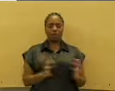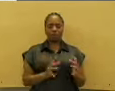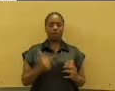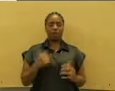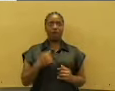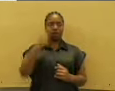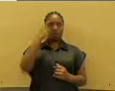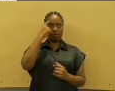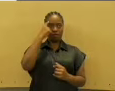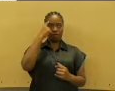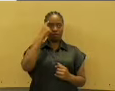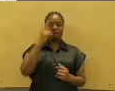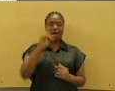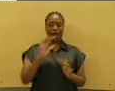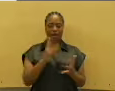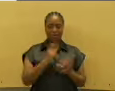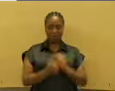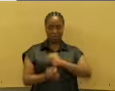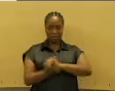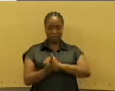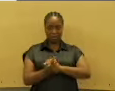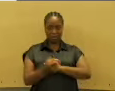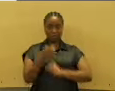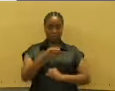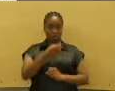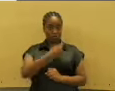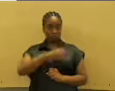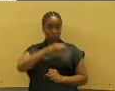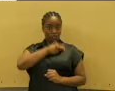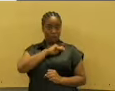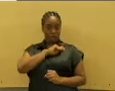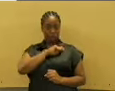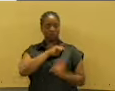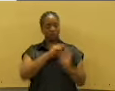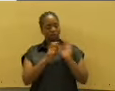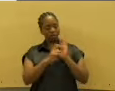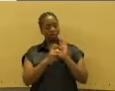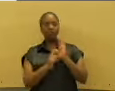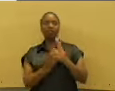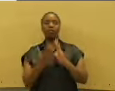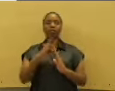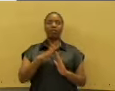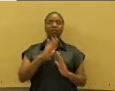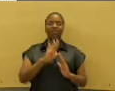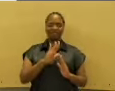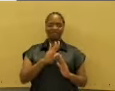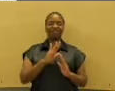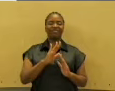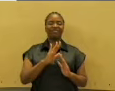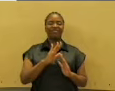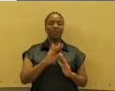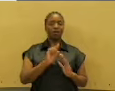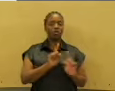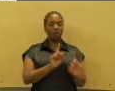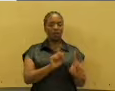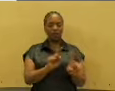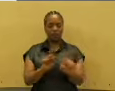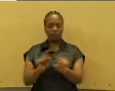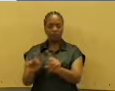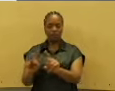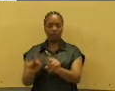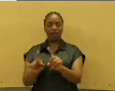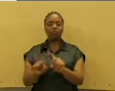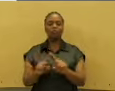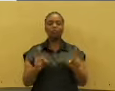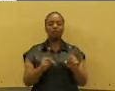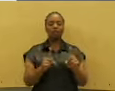into consideration. And what the trans protocol does is go through all these places and try to create